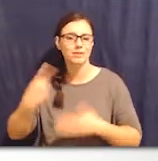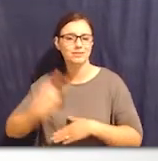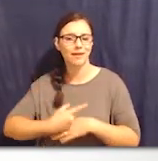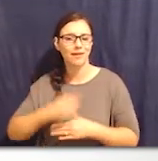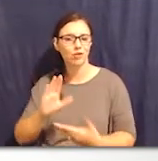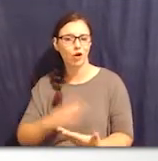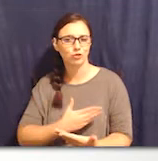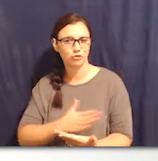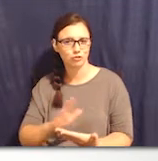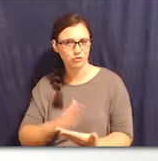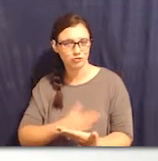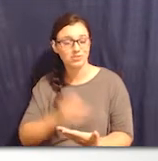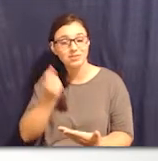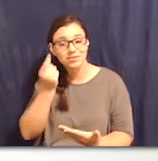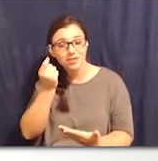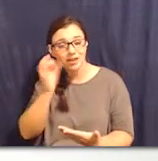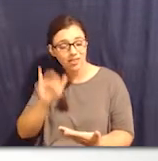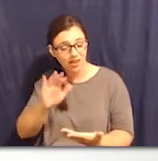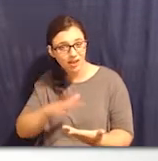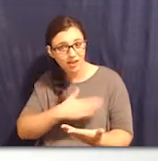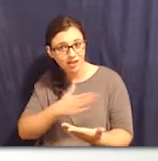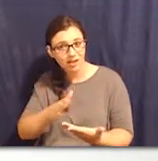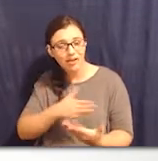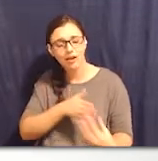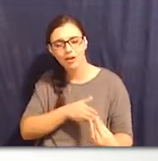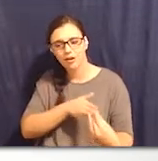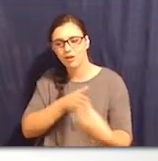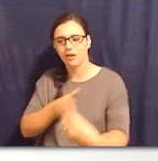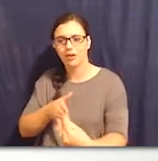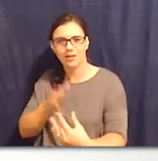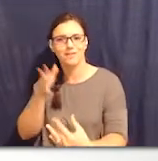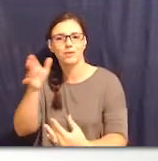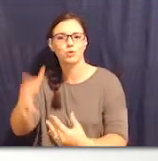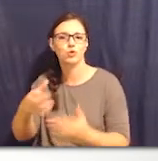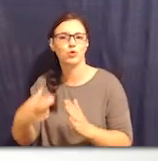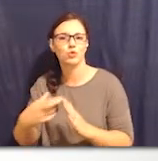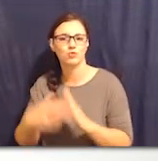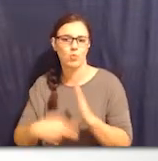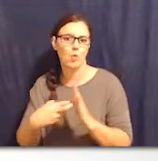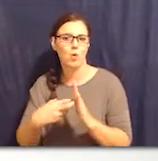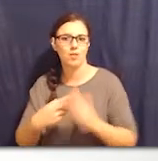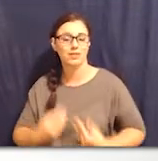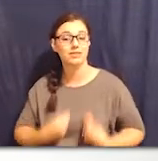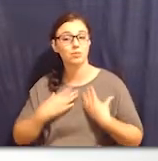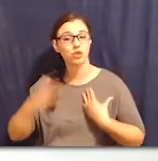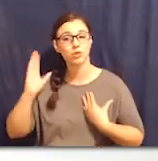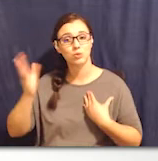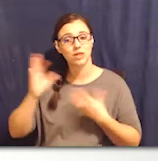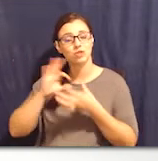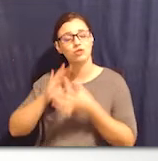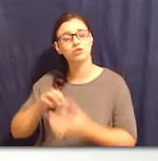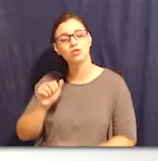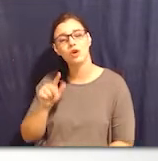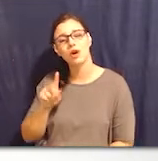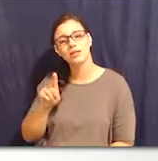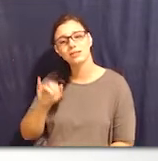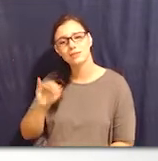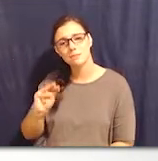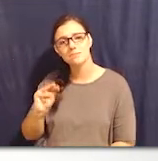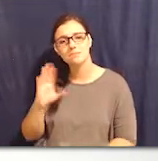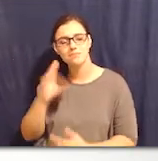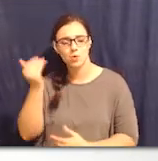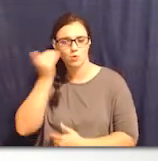World Autism Awareness Day concert. That concert was the stepping stone to my future role as an